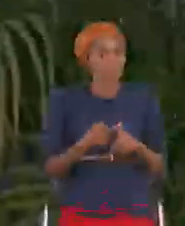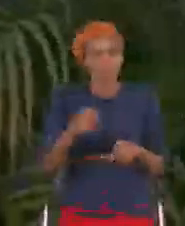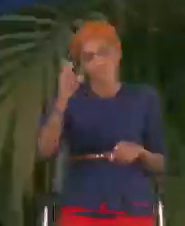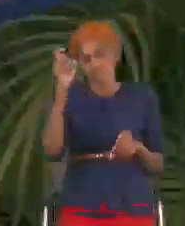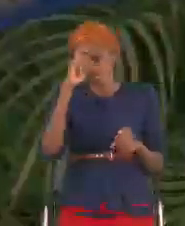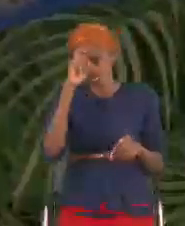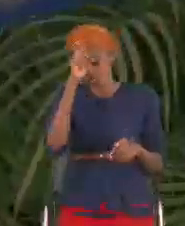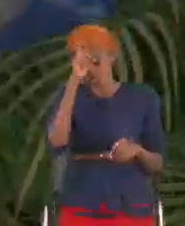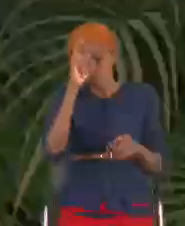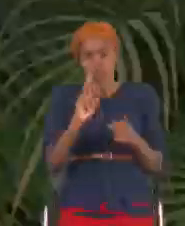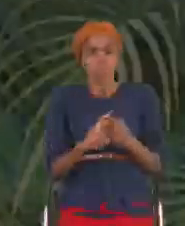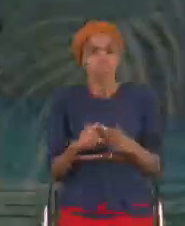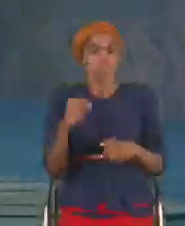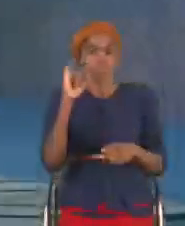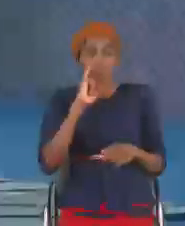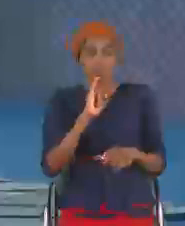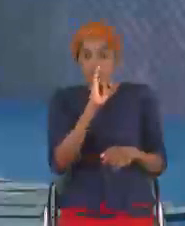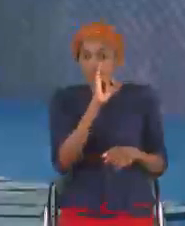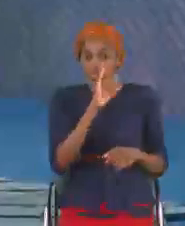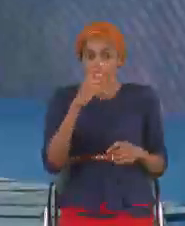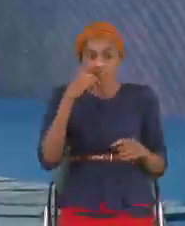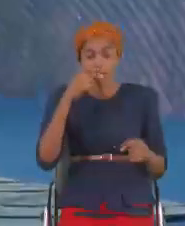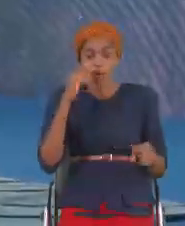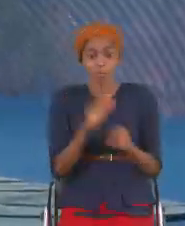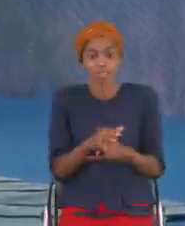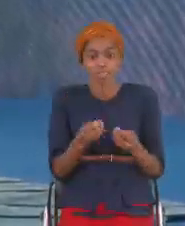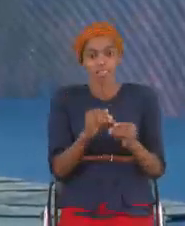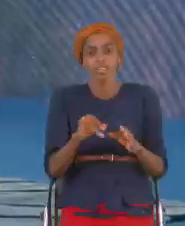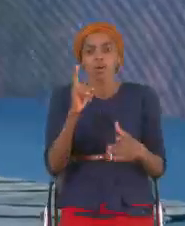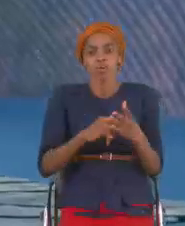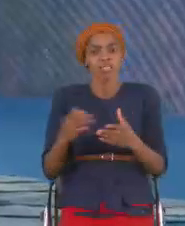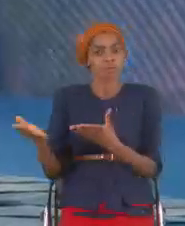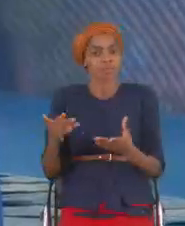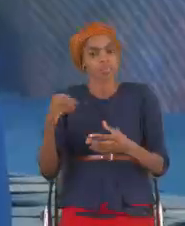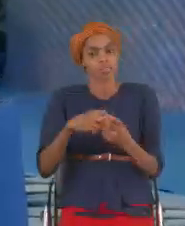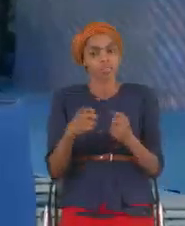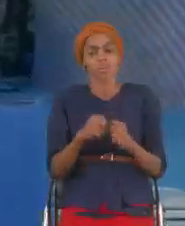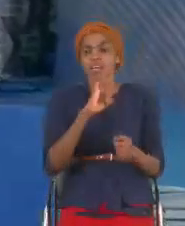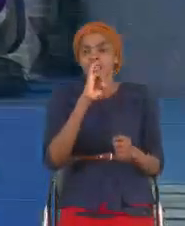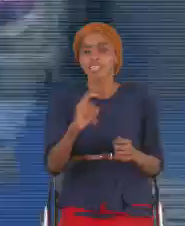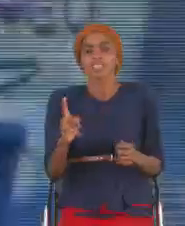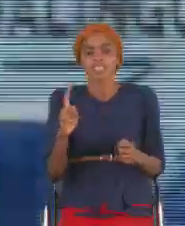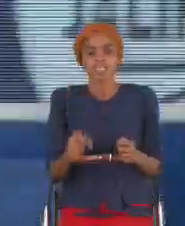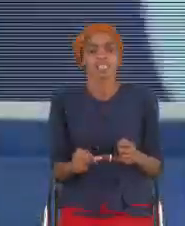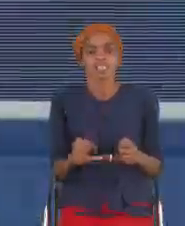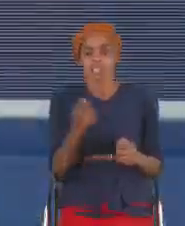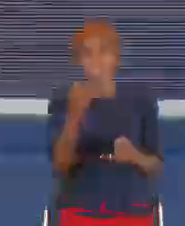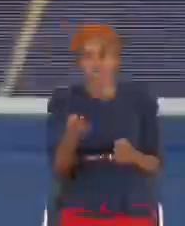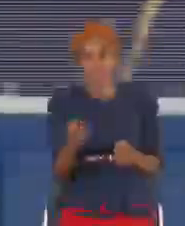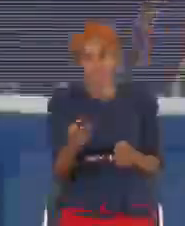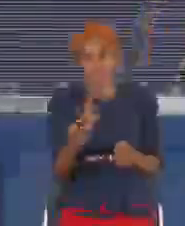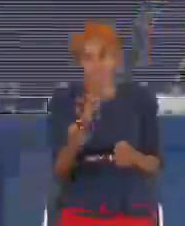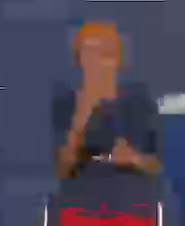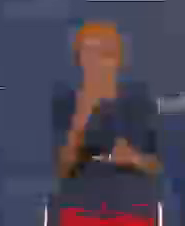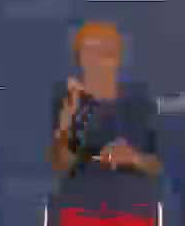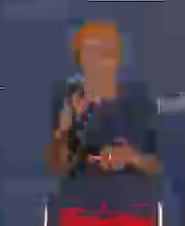that always brought them to trouble was the little tongue. I can show you the story of any family. The things